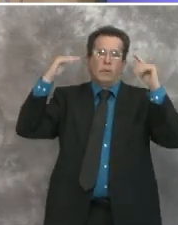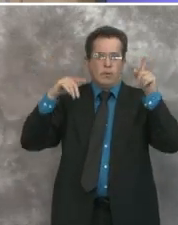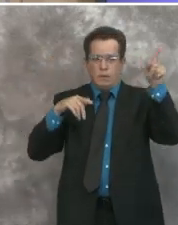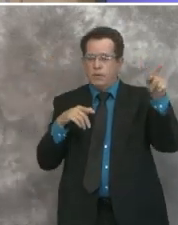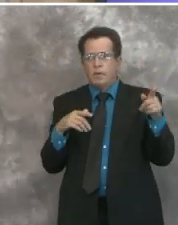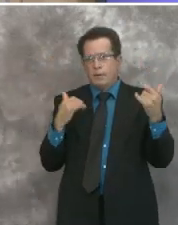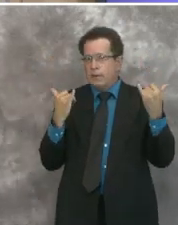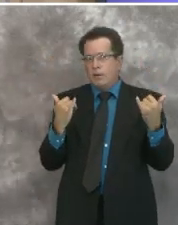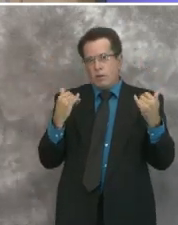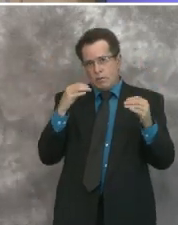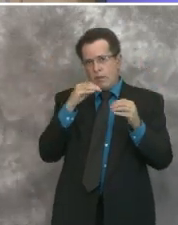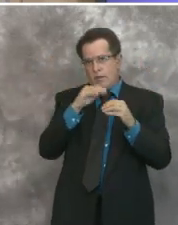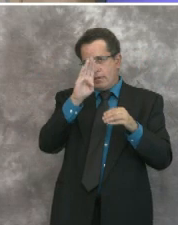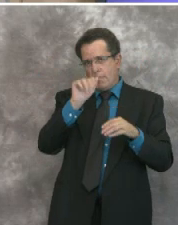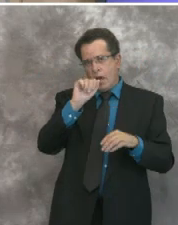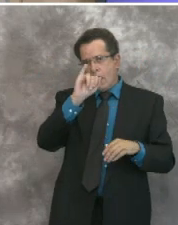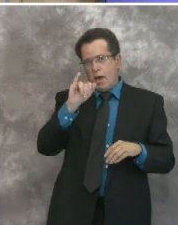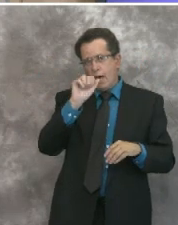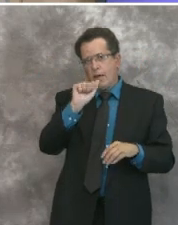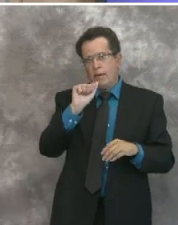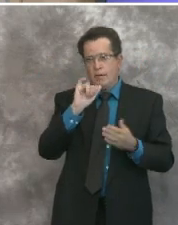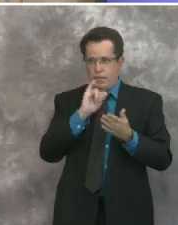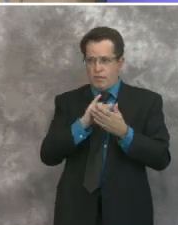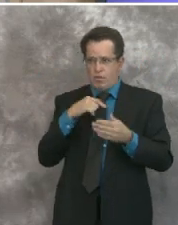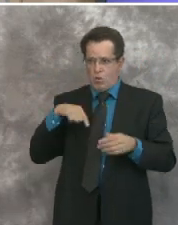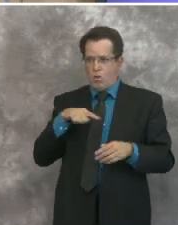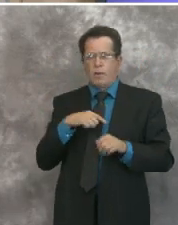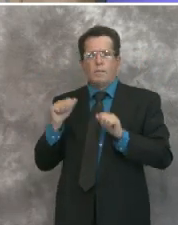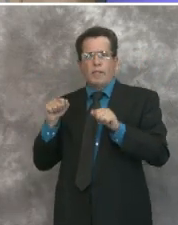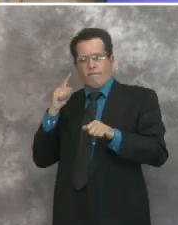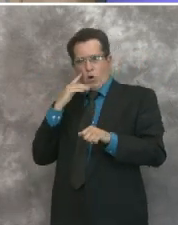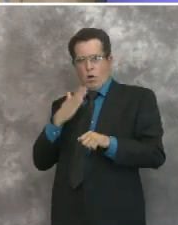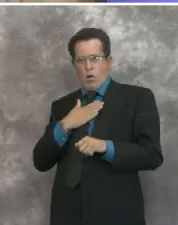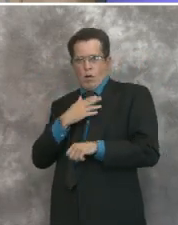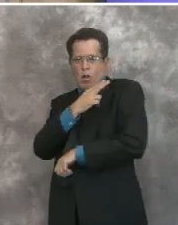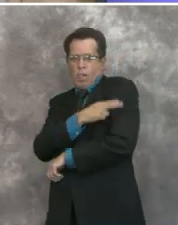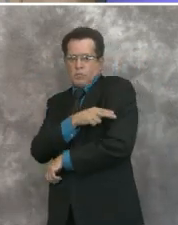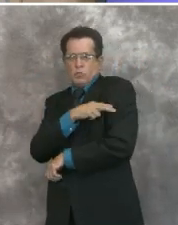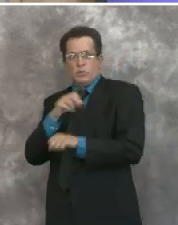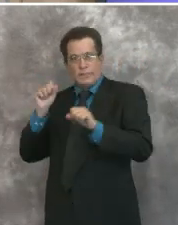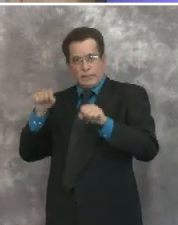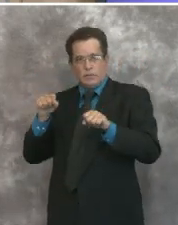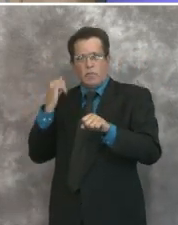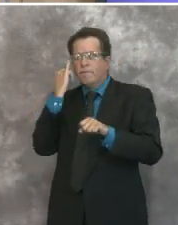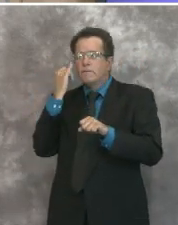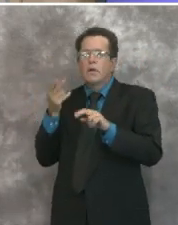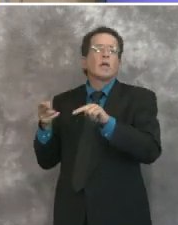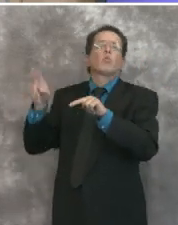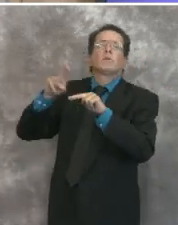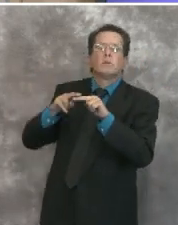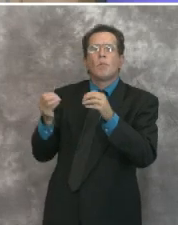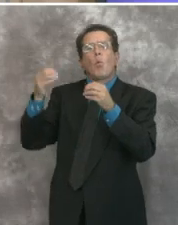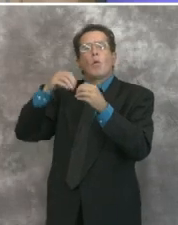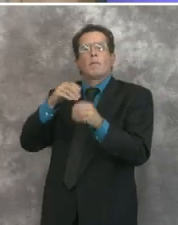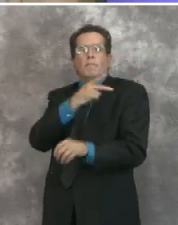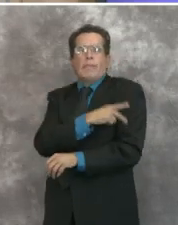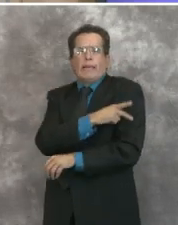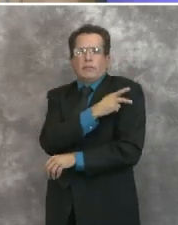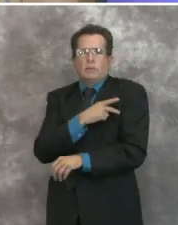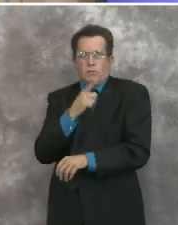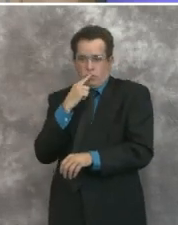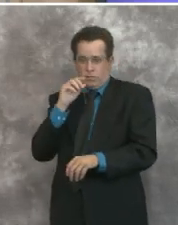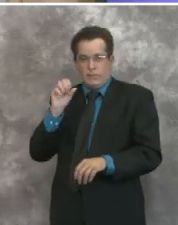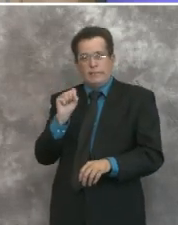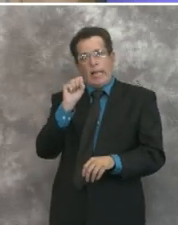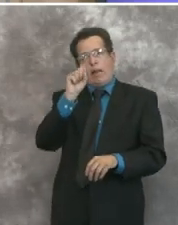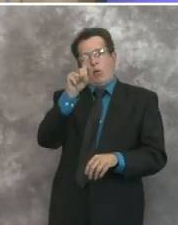and also comments that we have capacity in our hospital system to support an increase in patients. Certainly, the San Diego